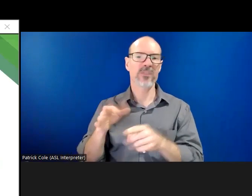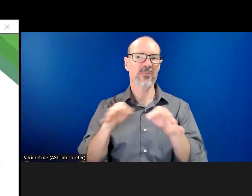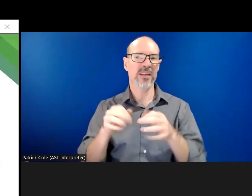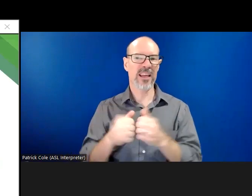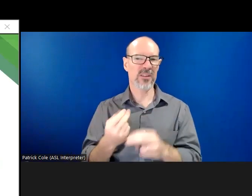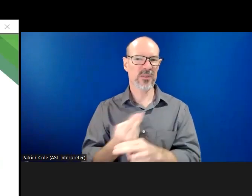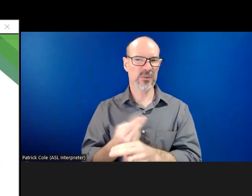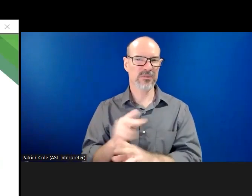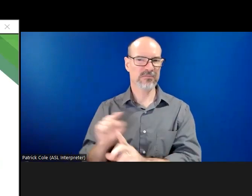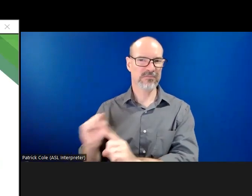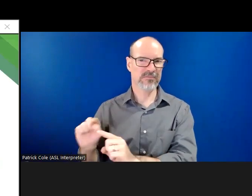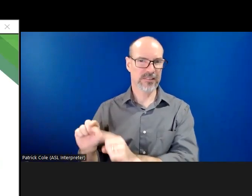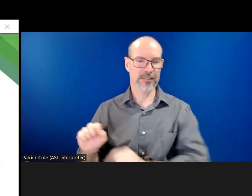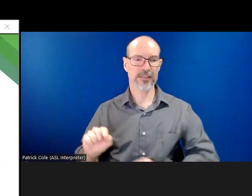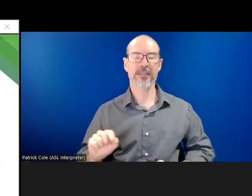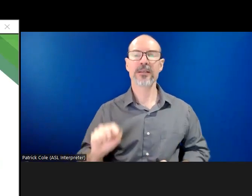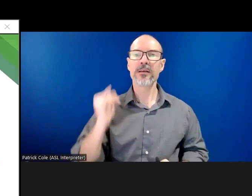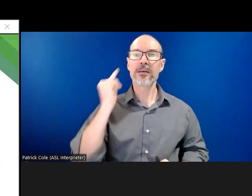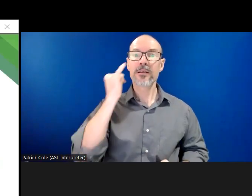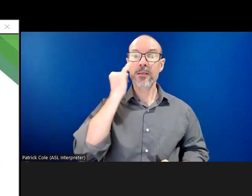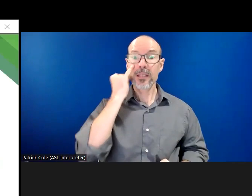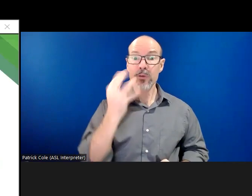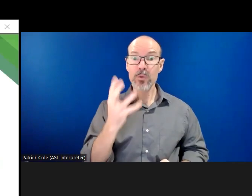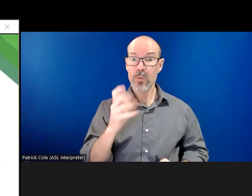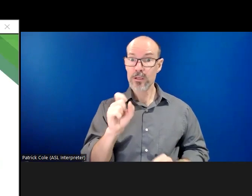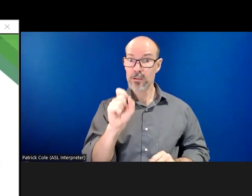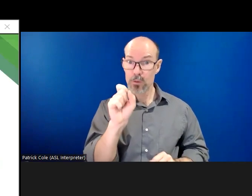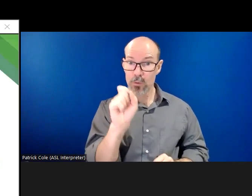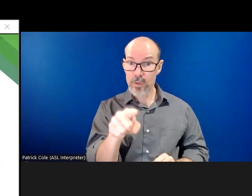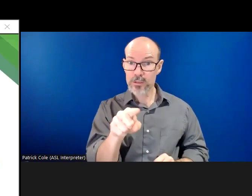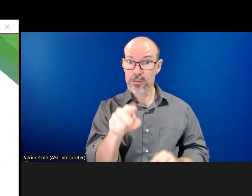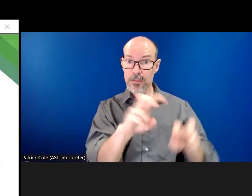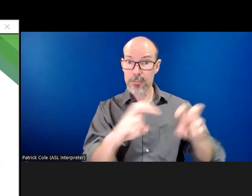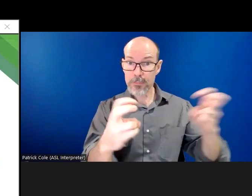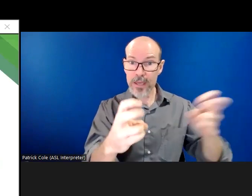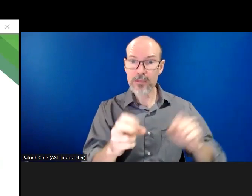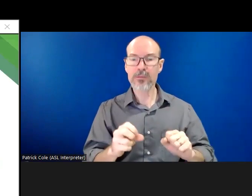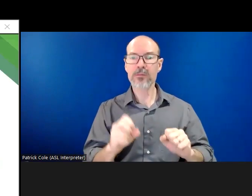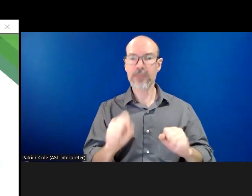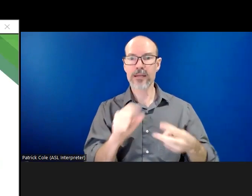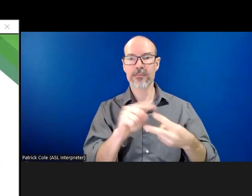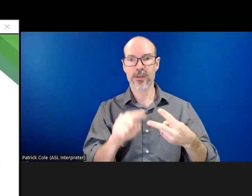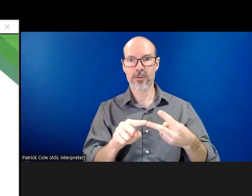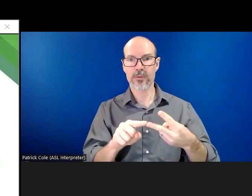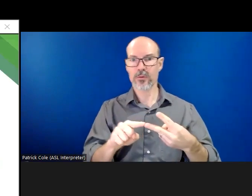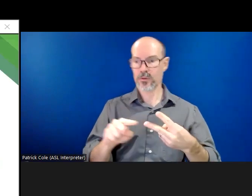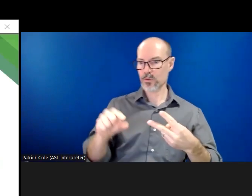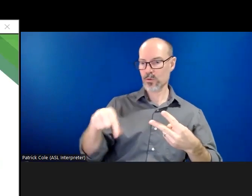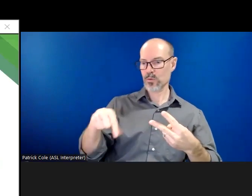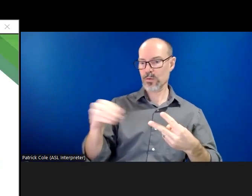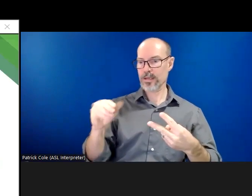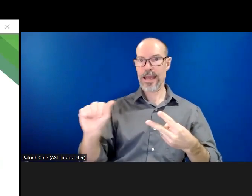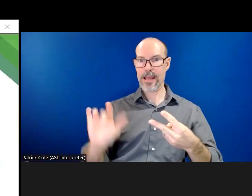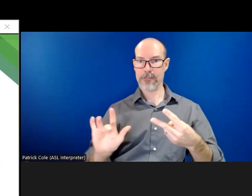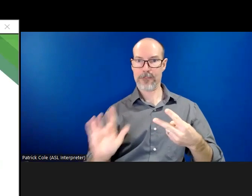Please put any questions you would like addressed by the council into the Q&A box, or you can raise your hand. Use the chat box